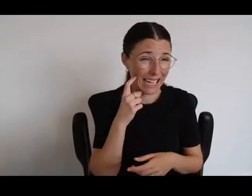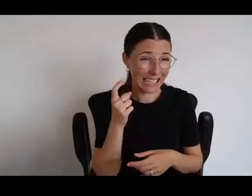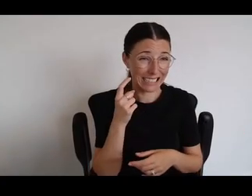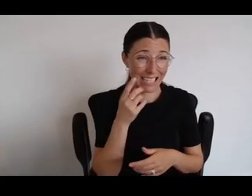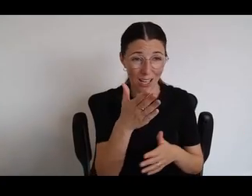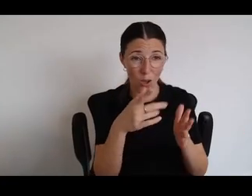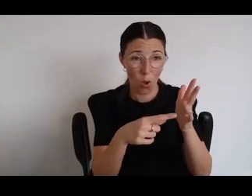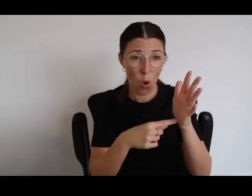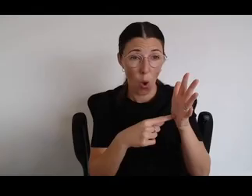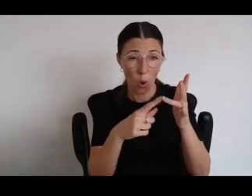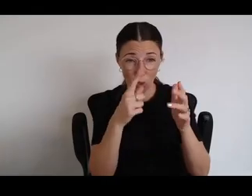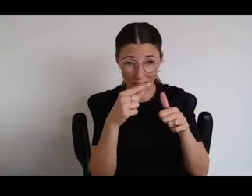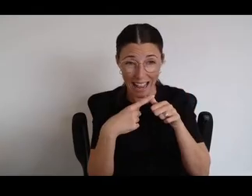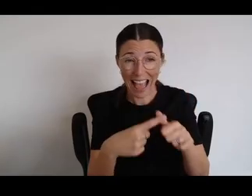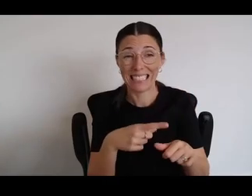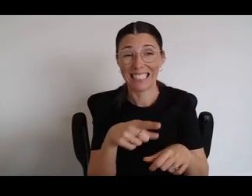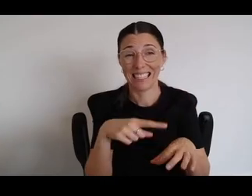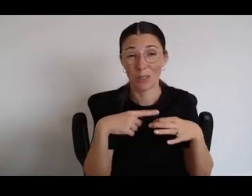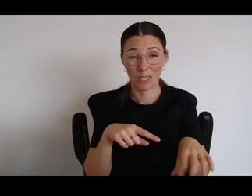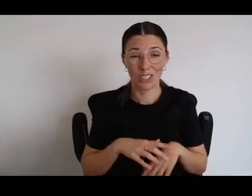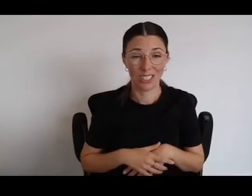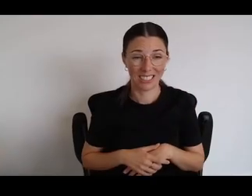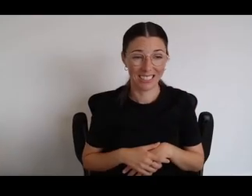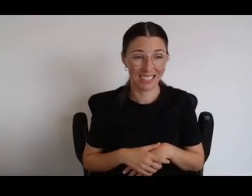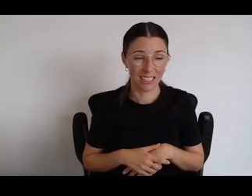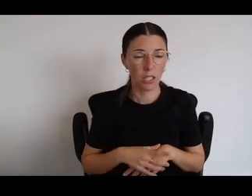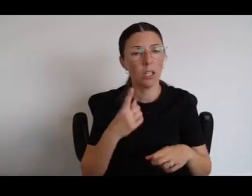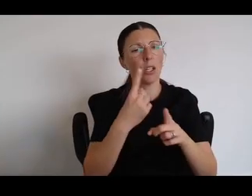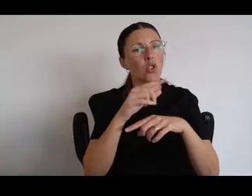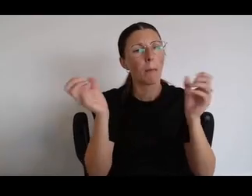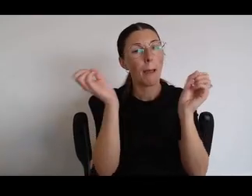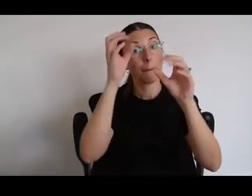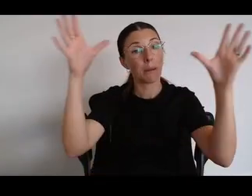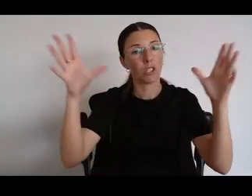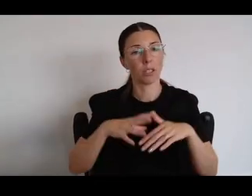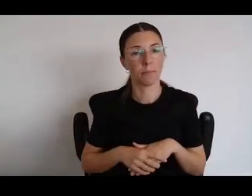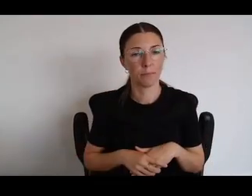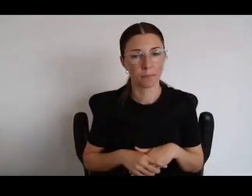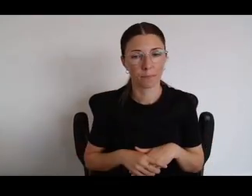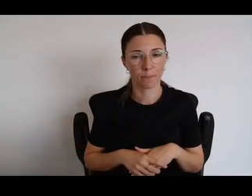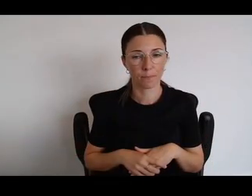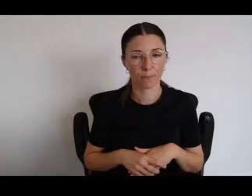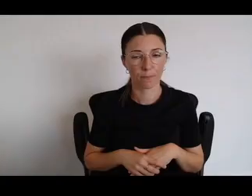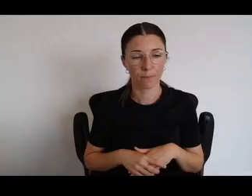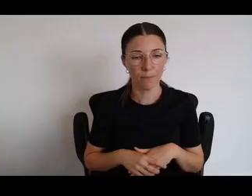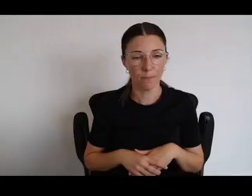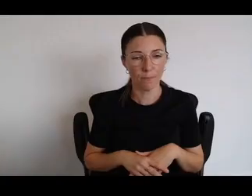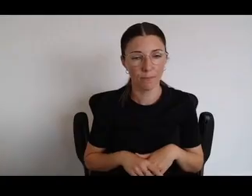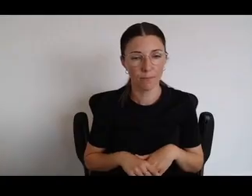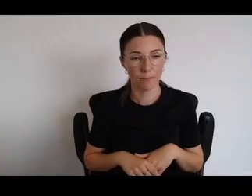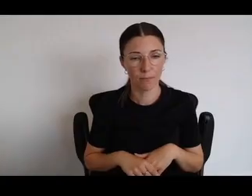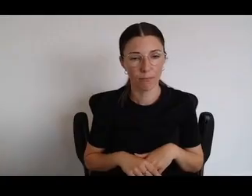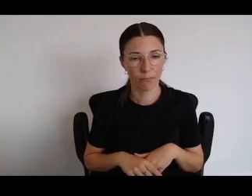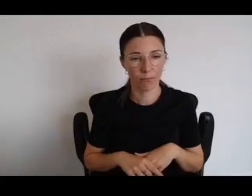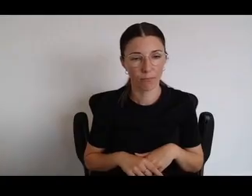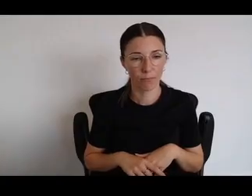You don't need to if you don't feel like. Talk about big picture. Yeah, so I think that giving